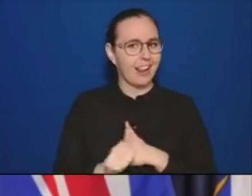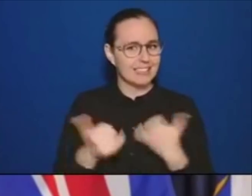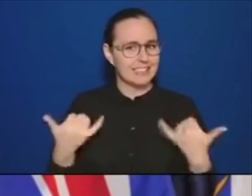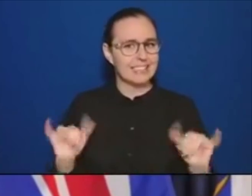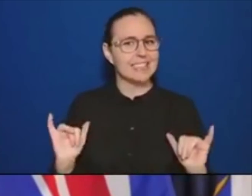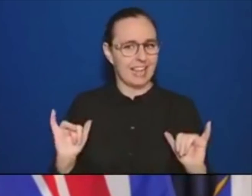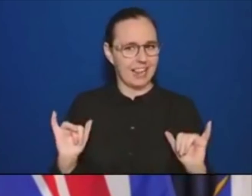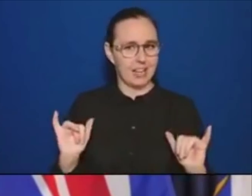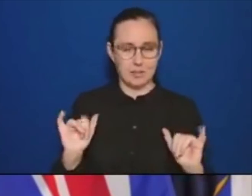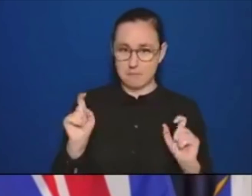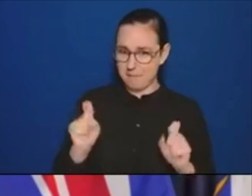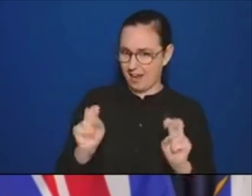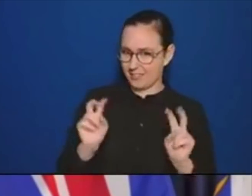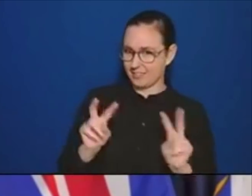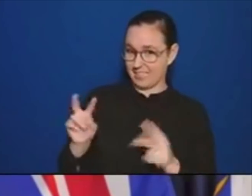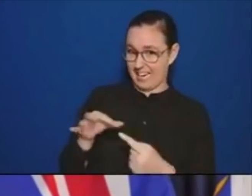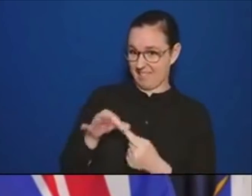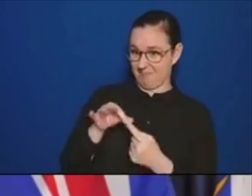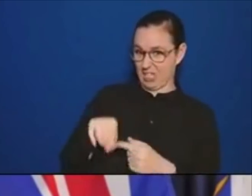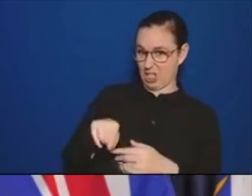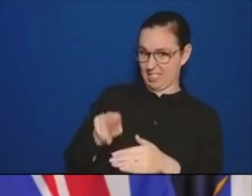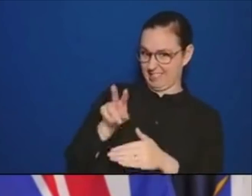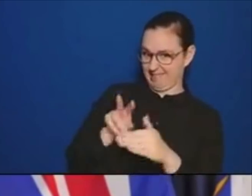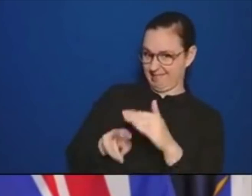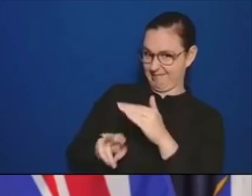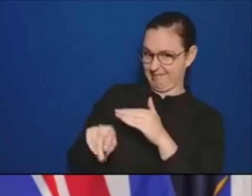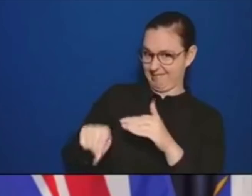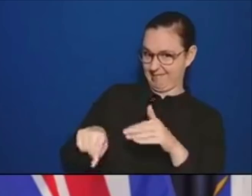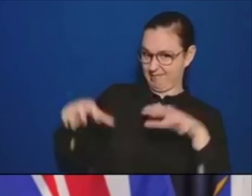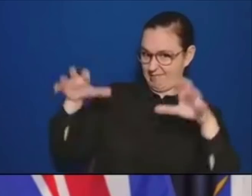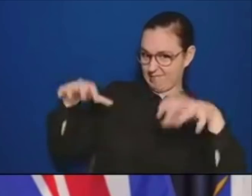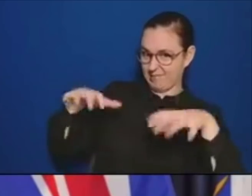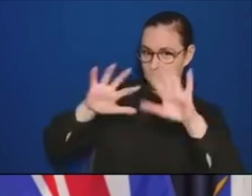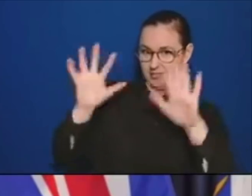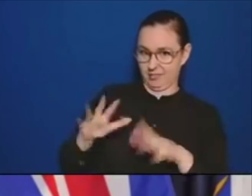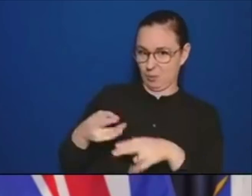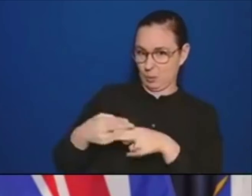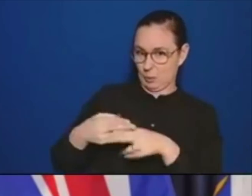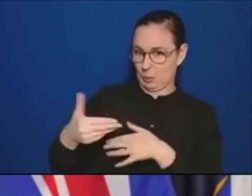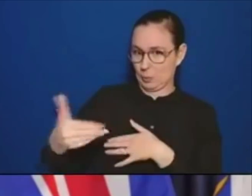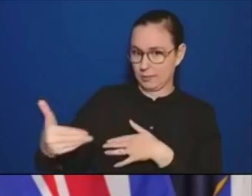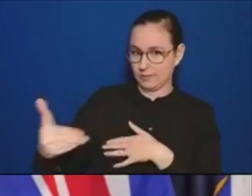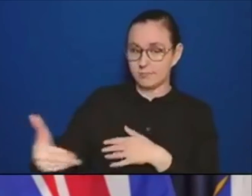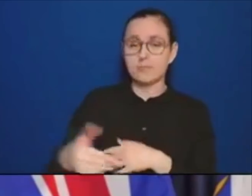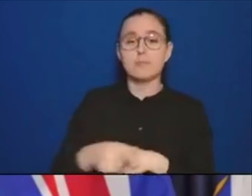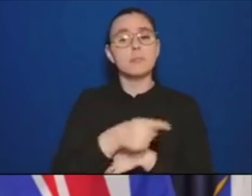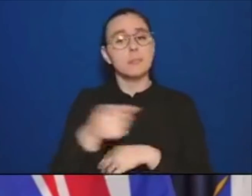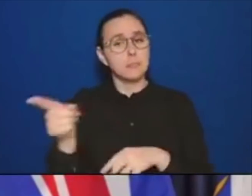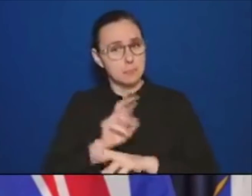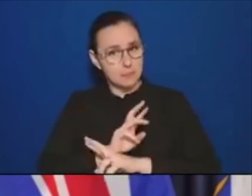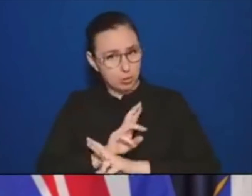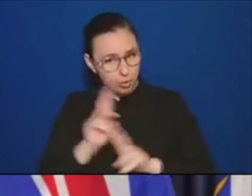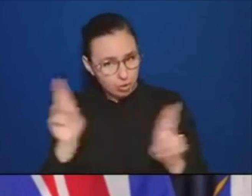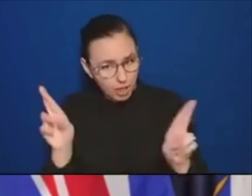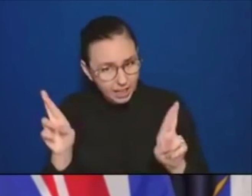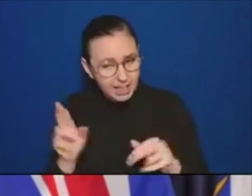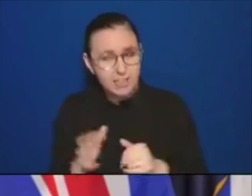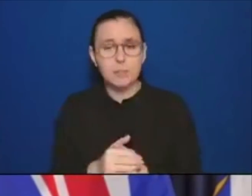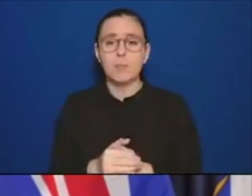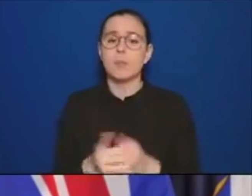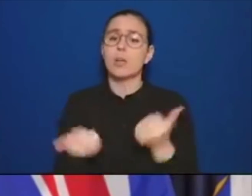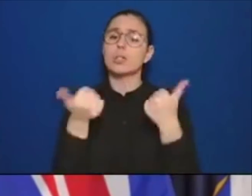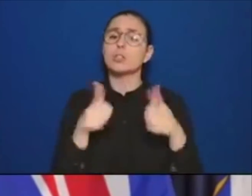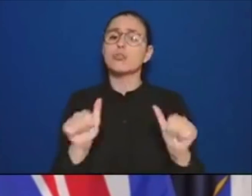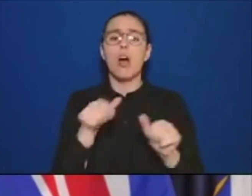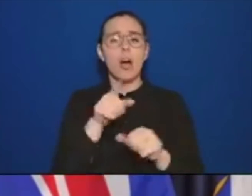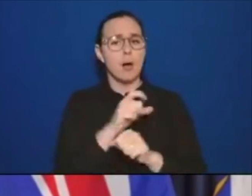again. We need to be prepared. Do what you can to storm-proof your properties. Be sure to regularly check